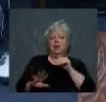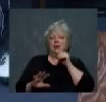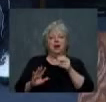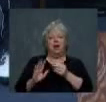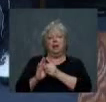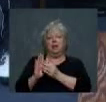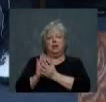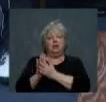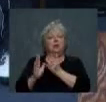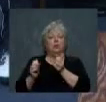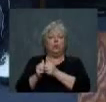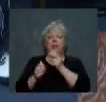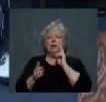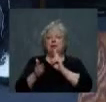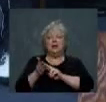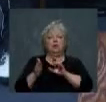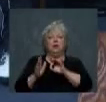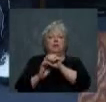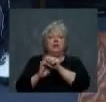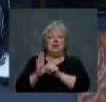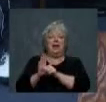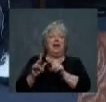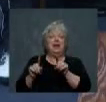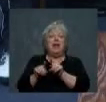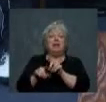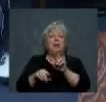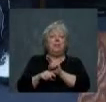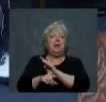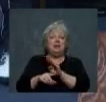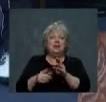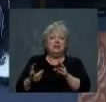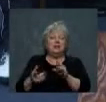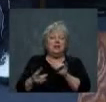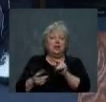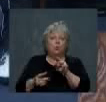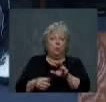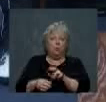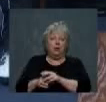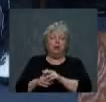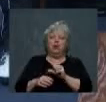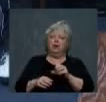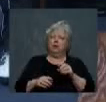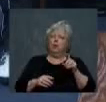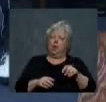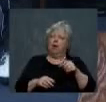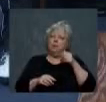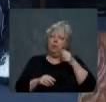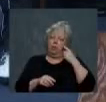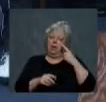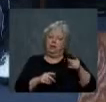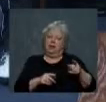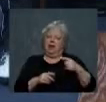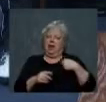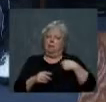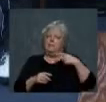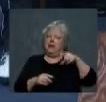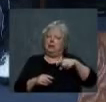of State incorporated as a business. So you have to take it that they are for profit because they have no other